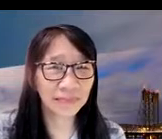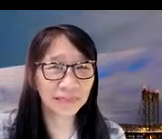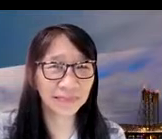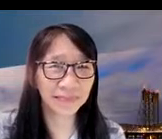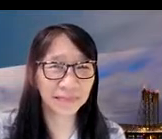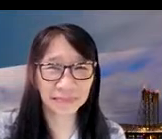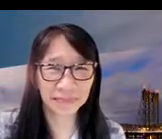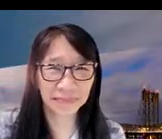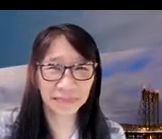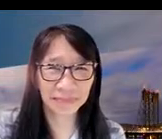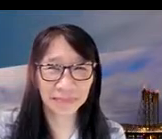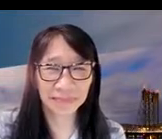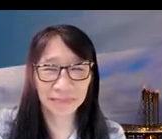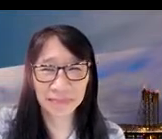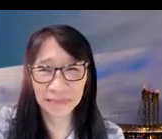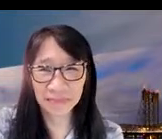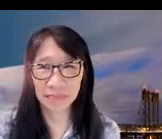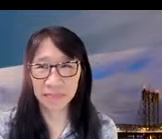transport issue.